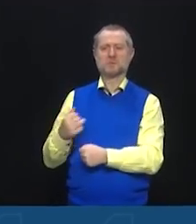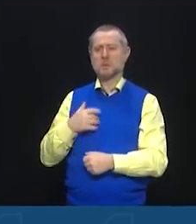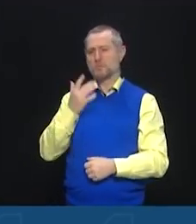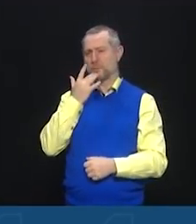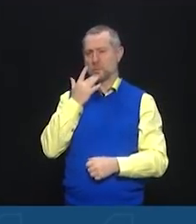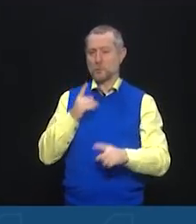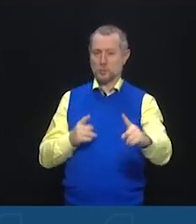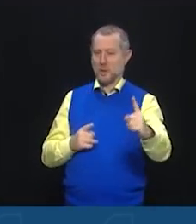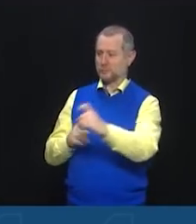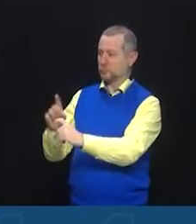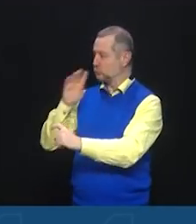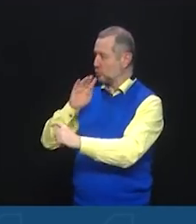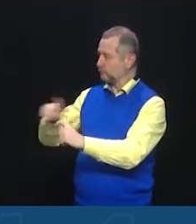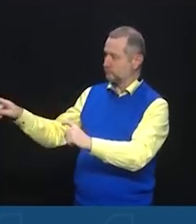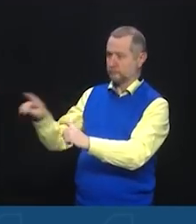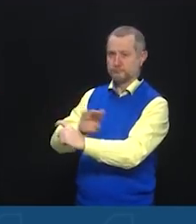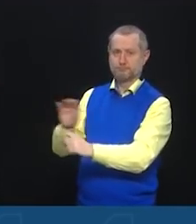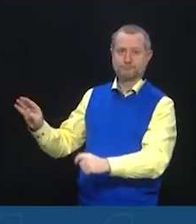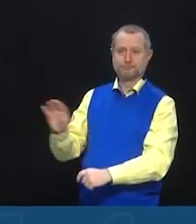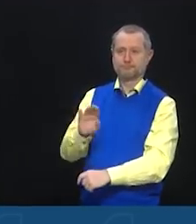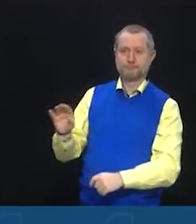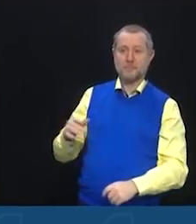mayor out of deference to him.